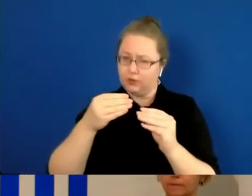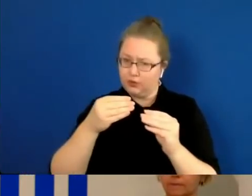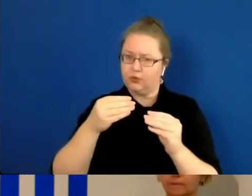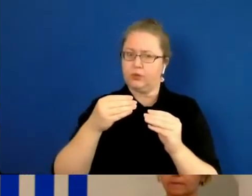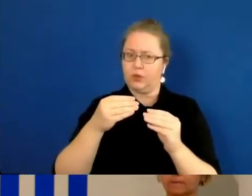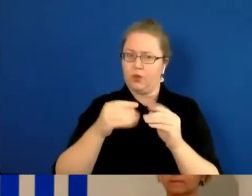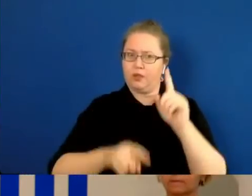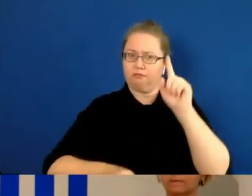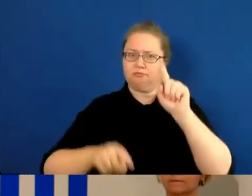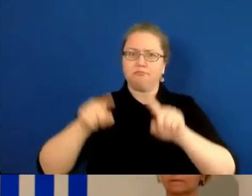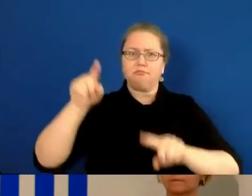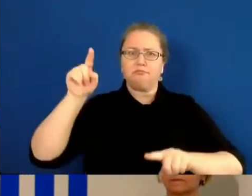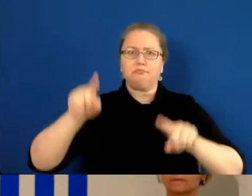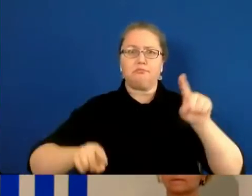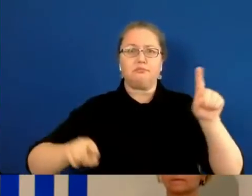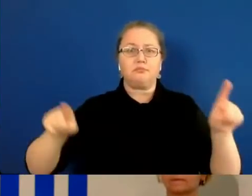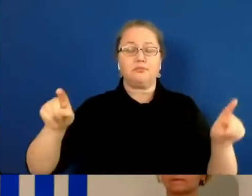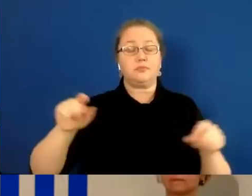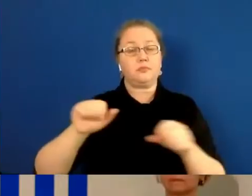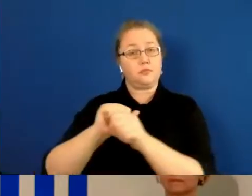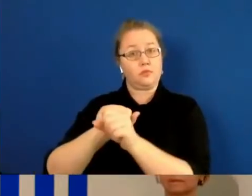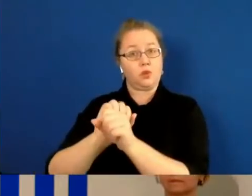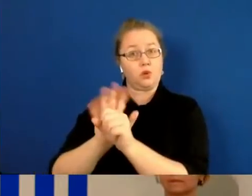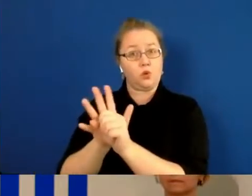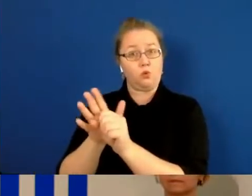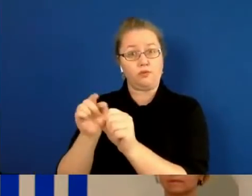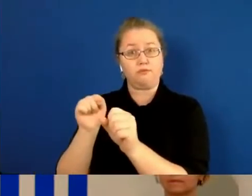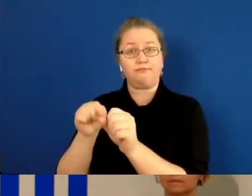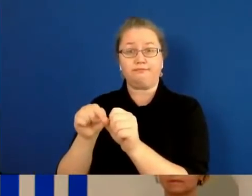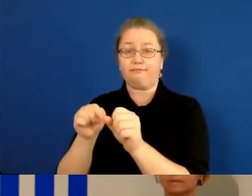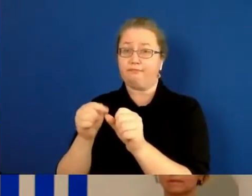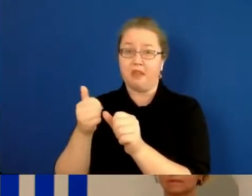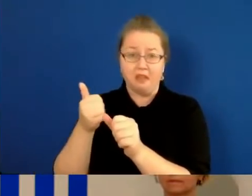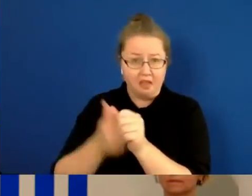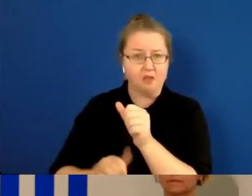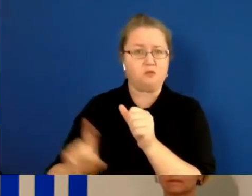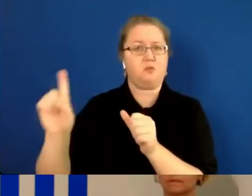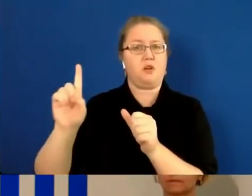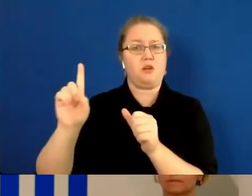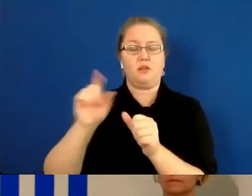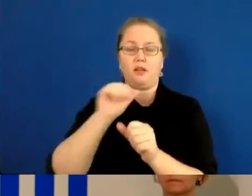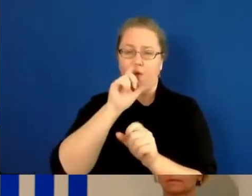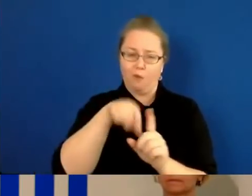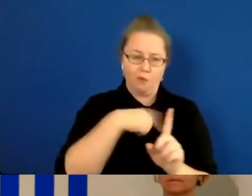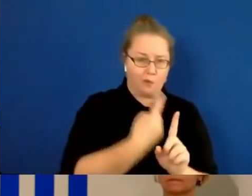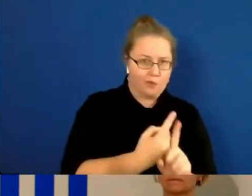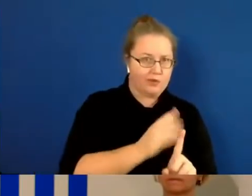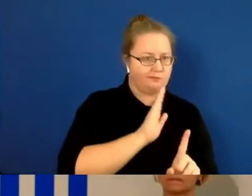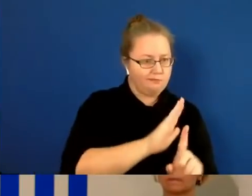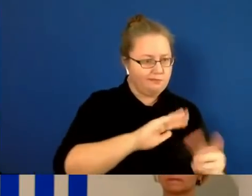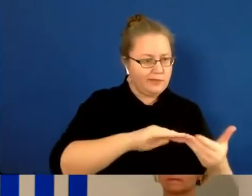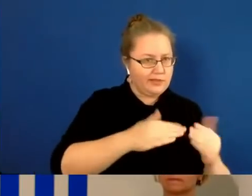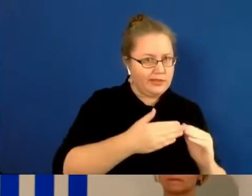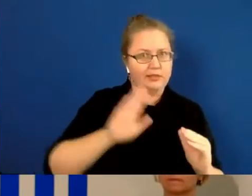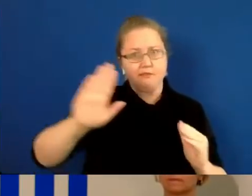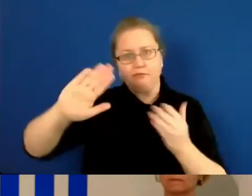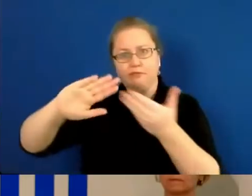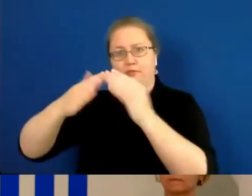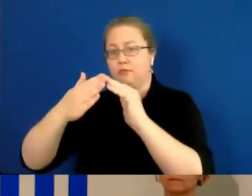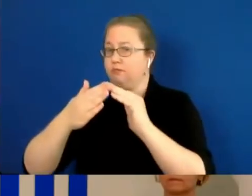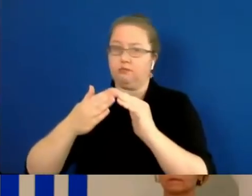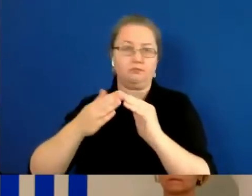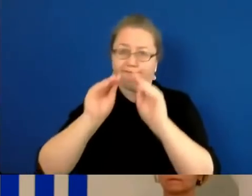there will continue to be, and that different health authorities have different challenges. In Vancouver Coastal Health, there's actually a higher degree